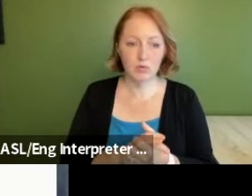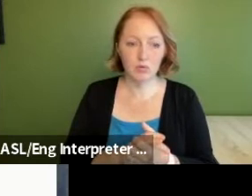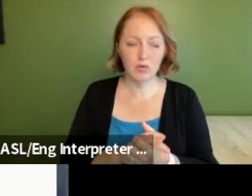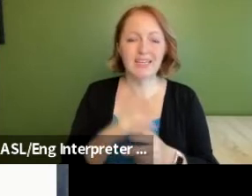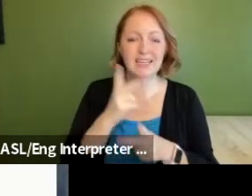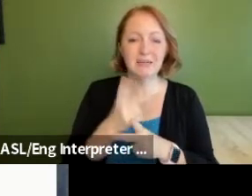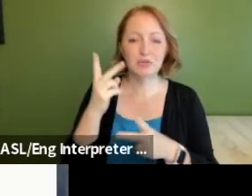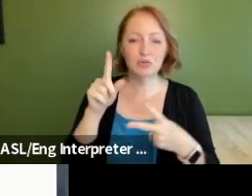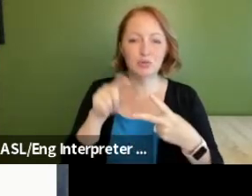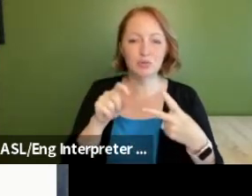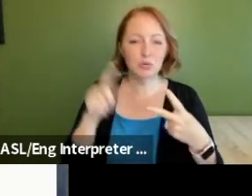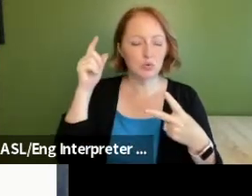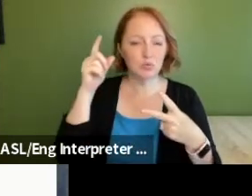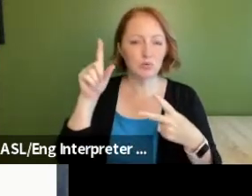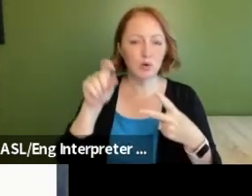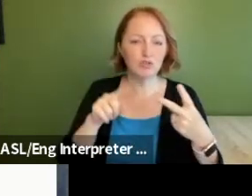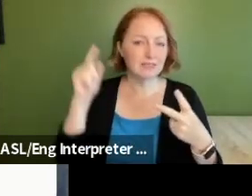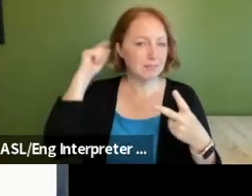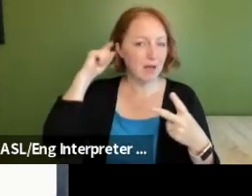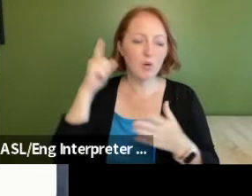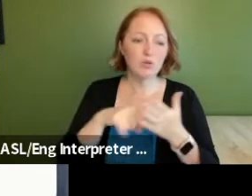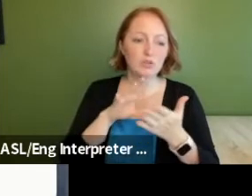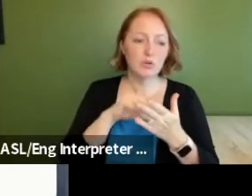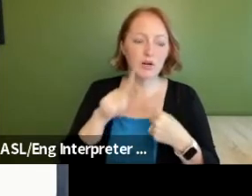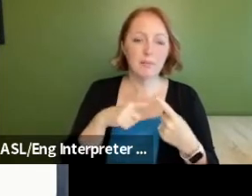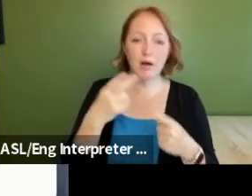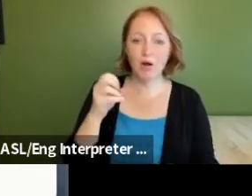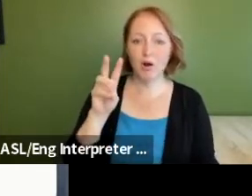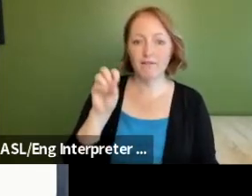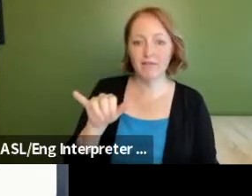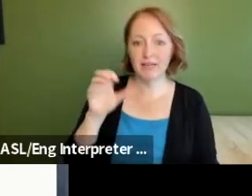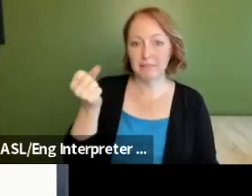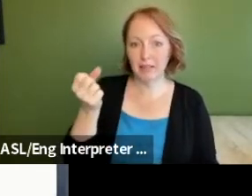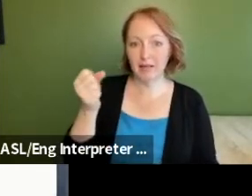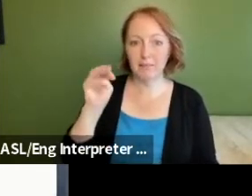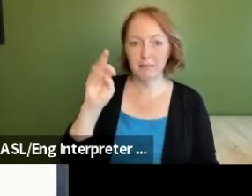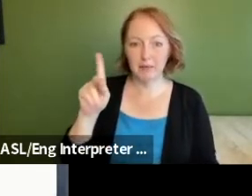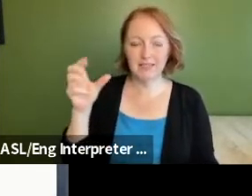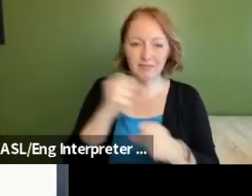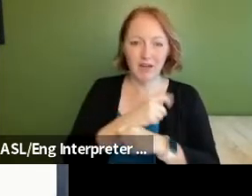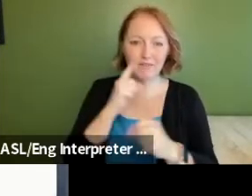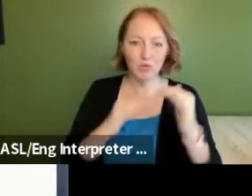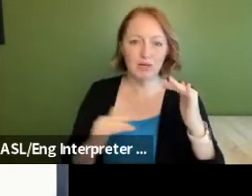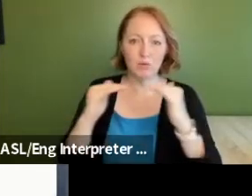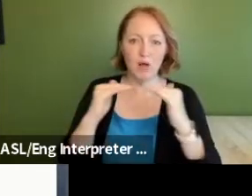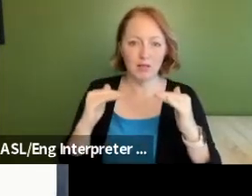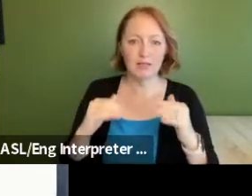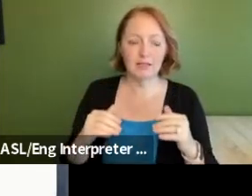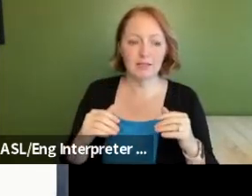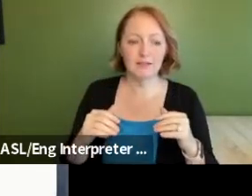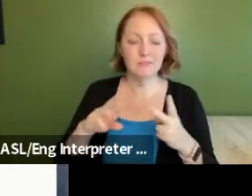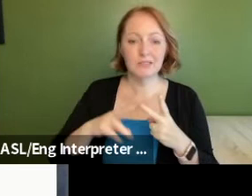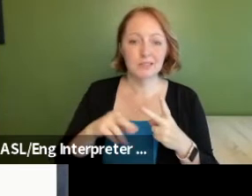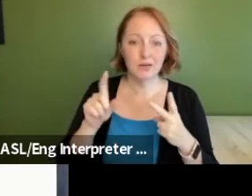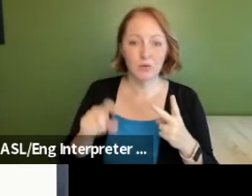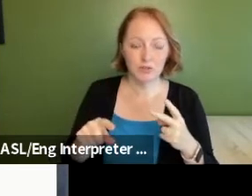up here. What can we learn about Harvey Milk and his fight for equality? And then the second